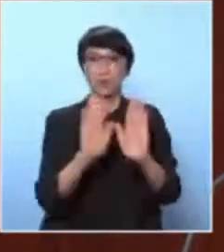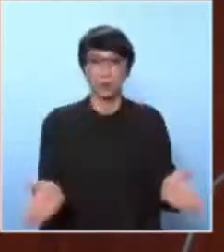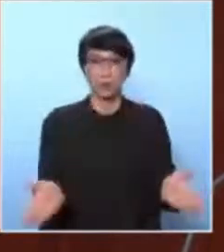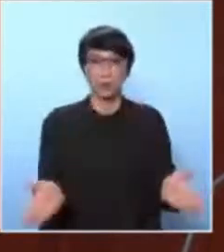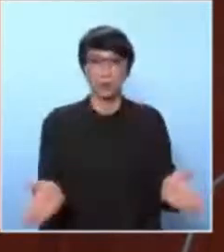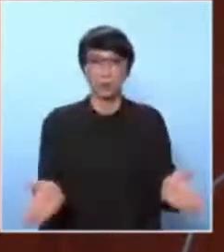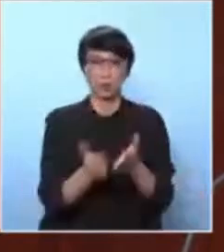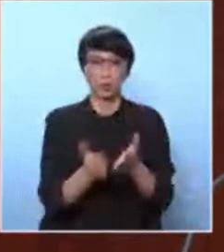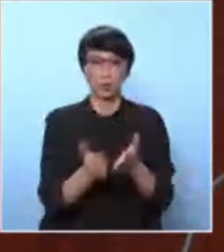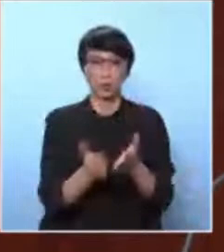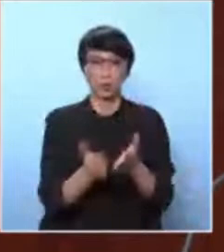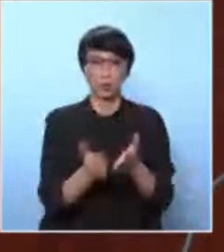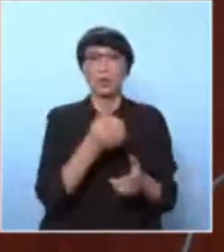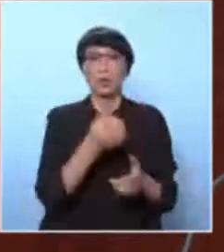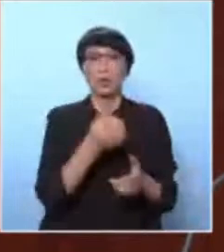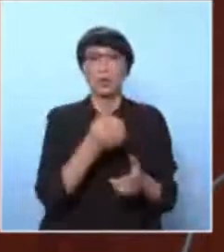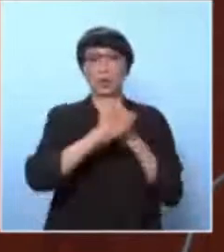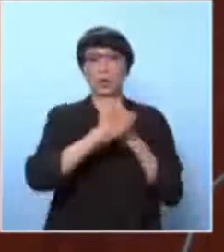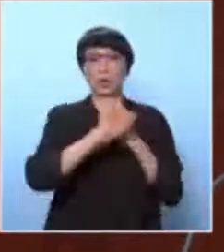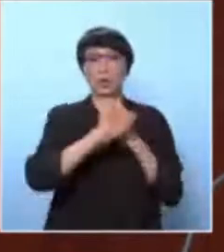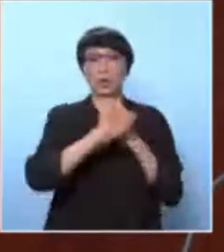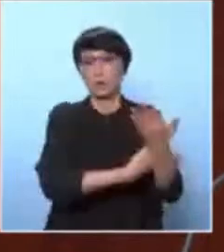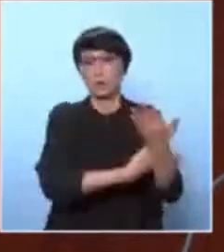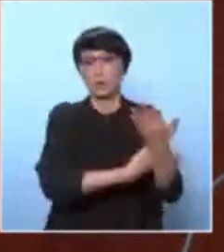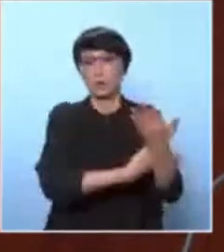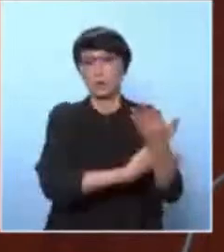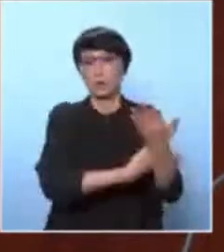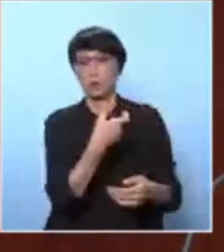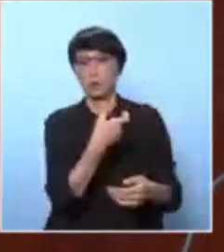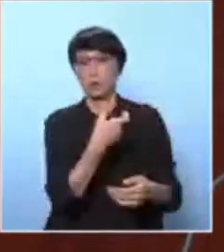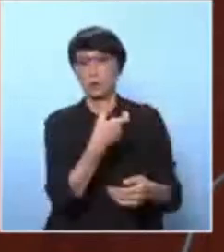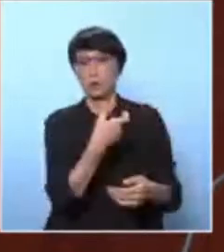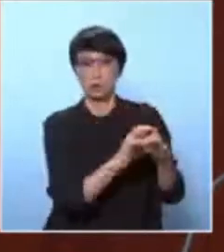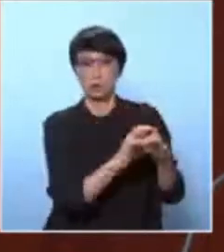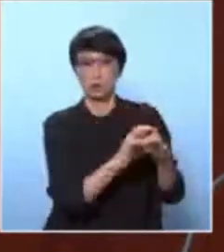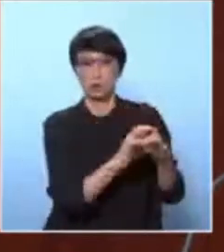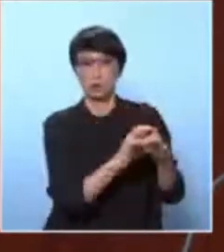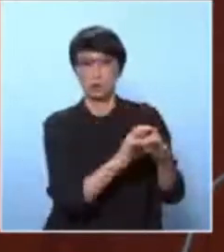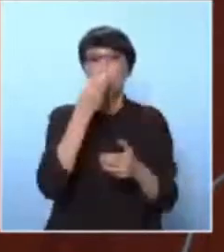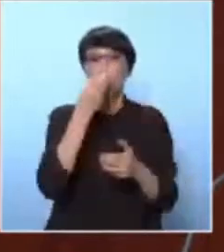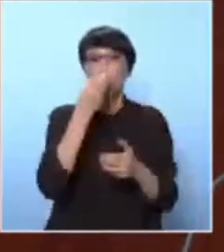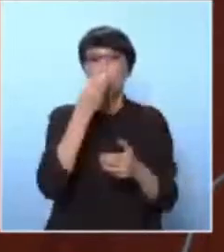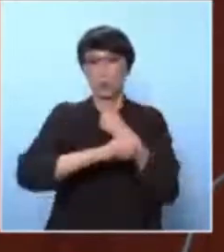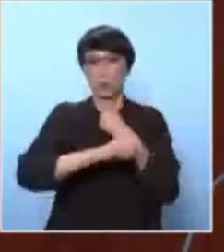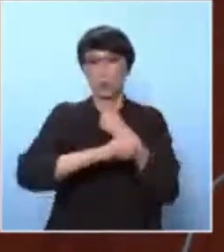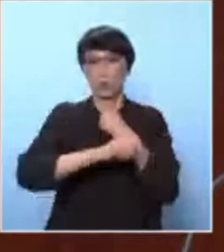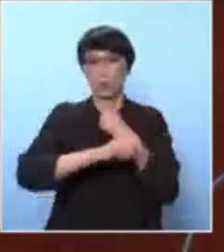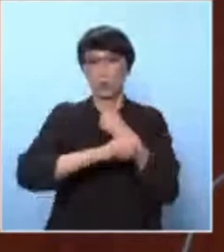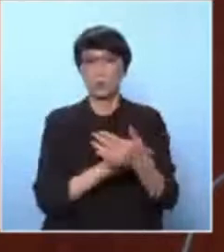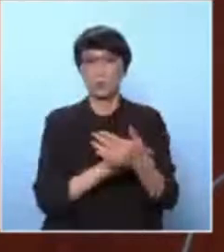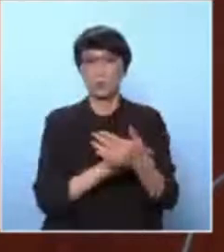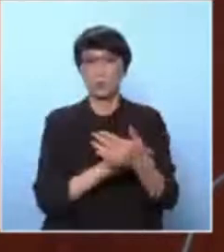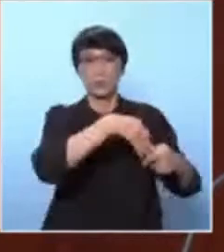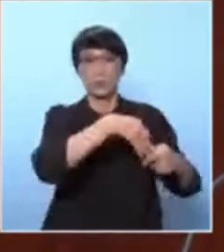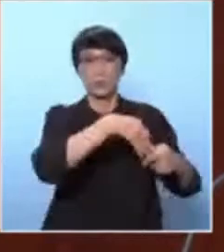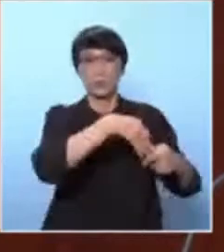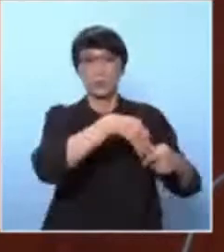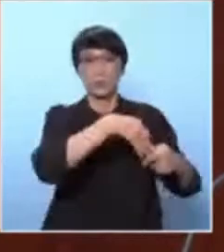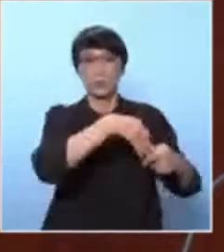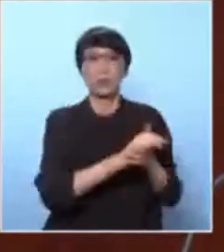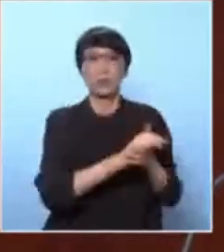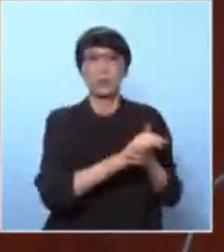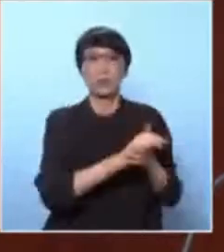for the extension of the measures of allowing Hong Kong invested enterprises to adopt Hong Kong law and allowing Hong Kong invested enterprises to choose